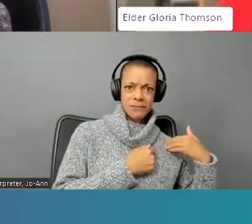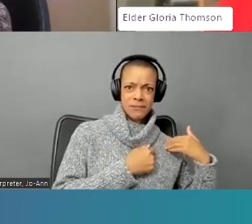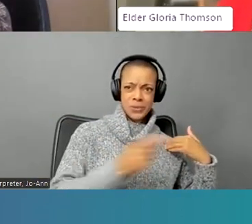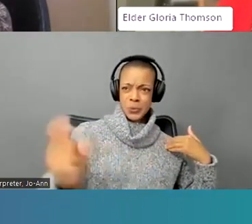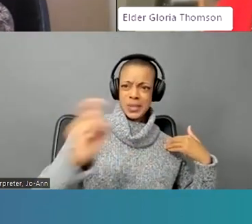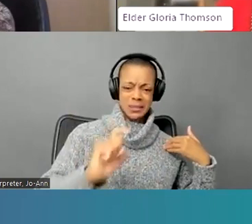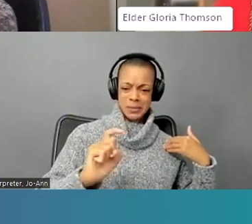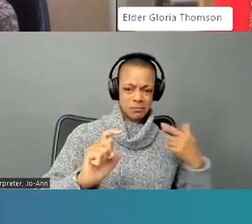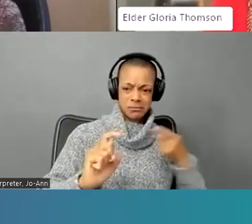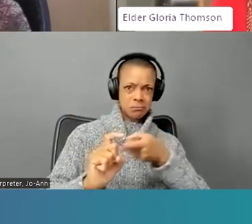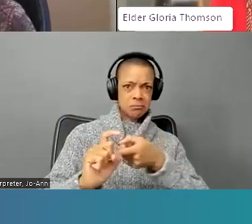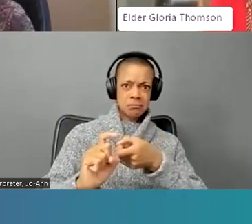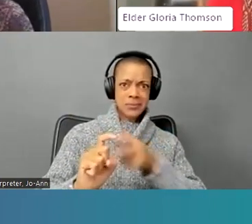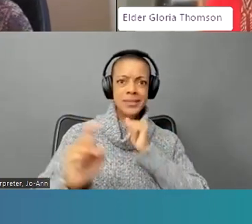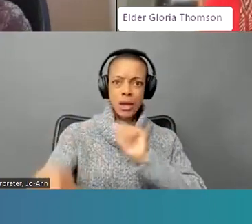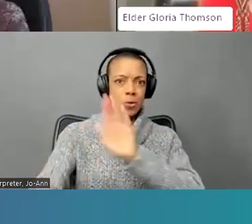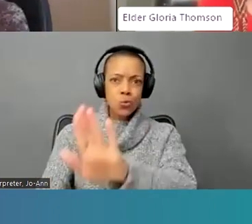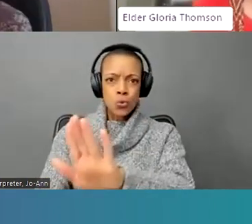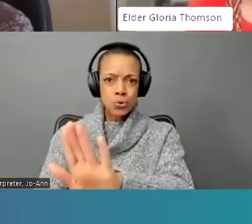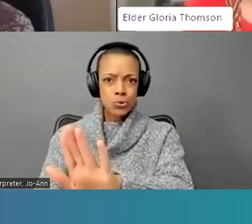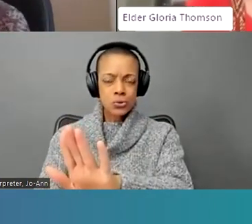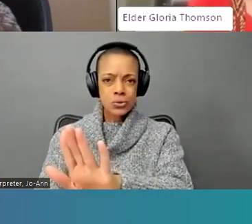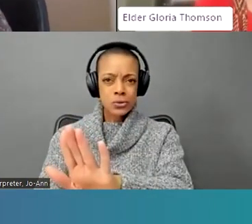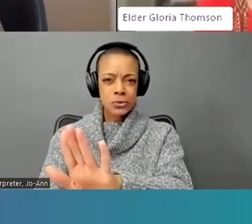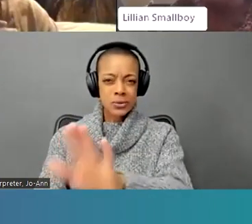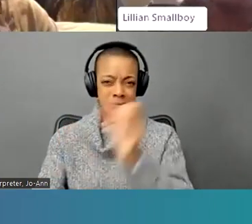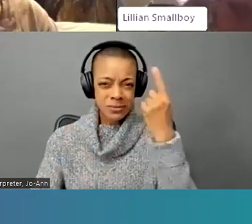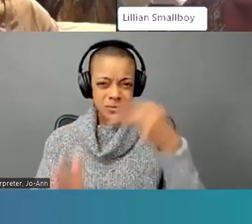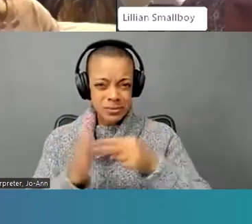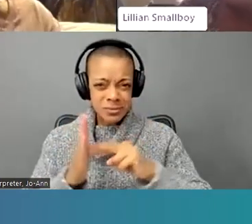it doesn't belong to them. Do you know what I mean?